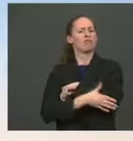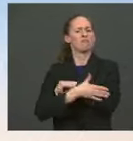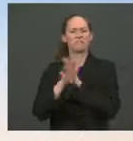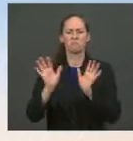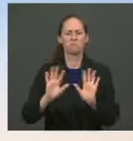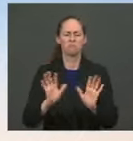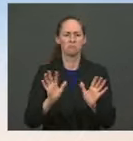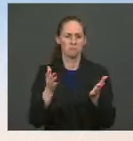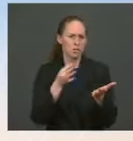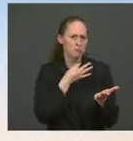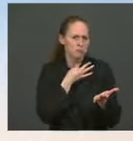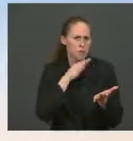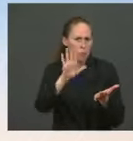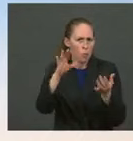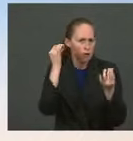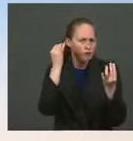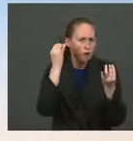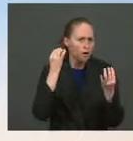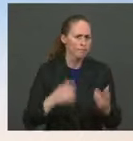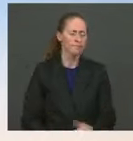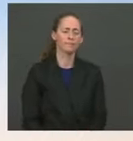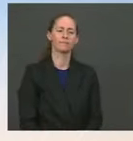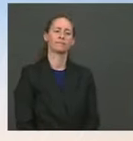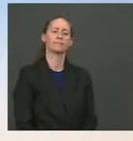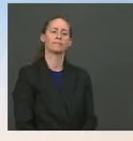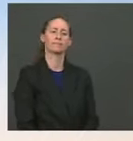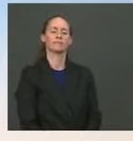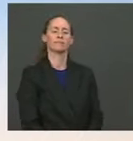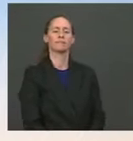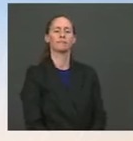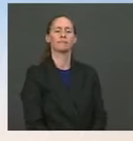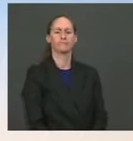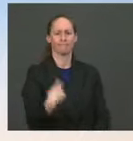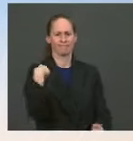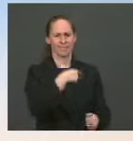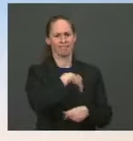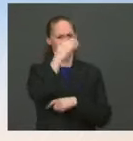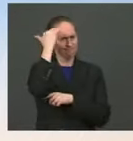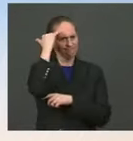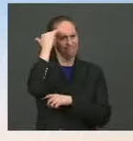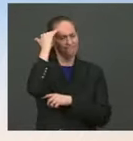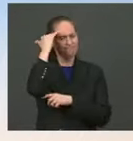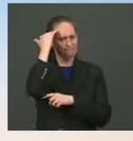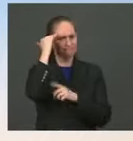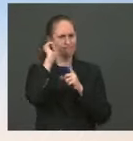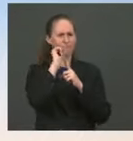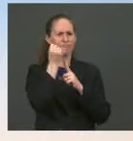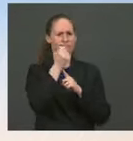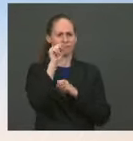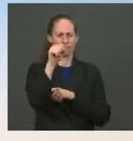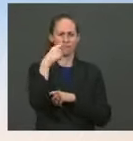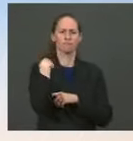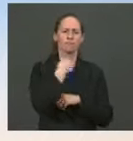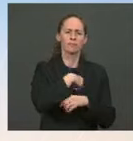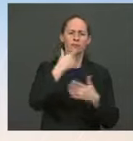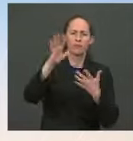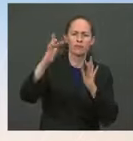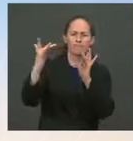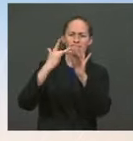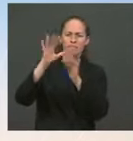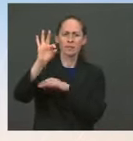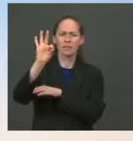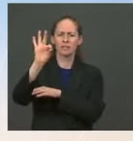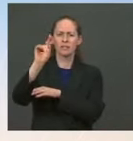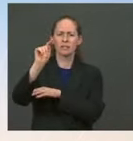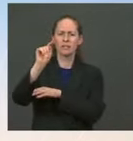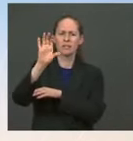closely and directly monitoring the situation. As we've said before, we've communicated with FTC, right, to crack down on illegal